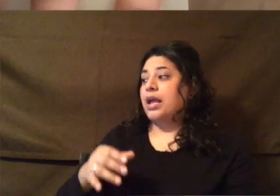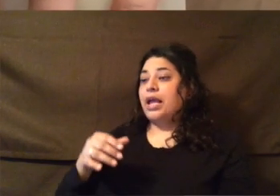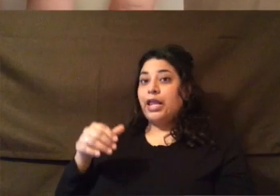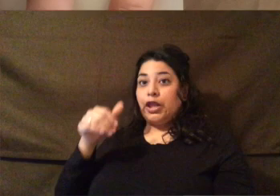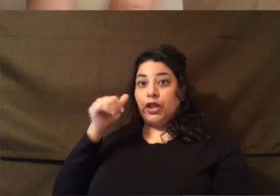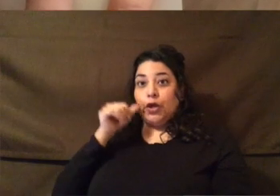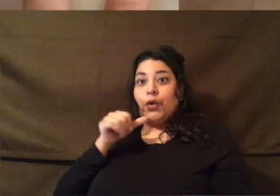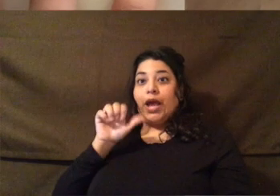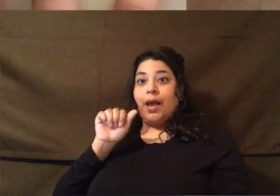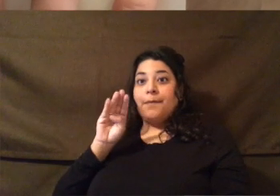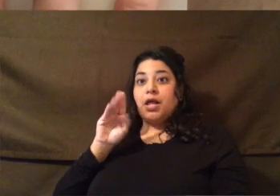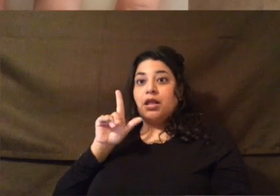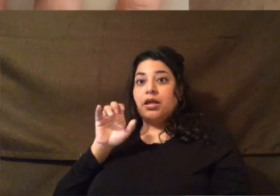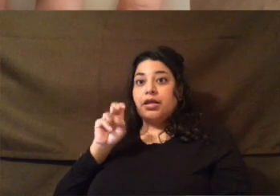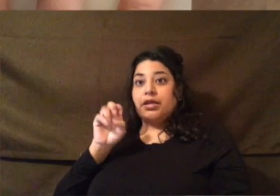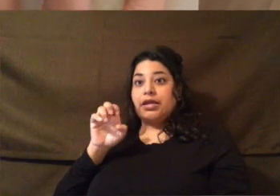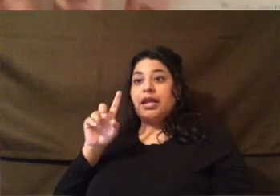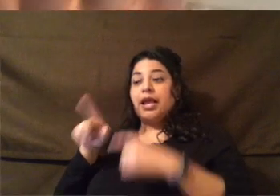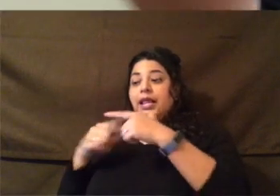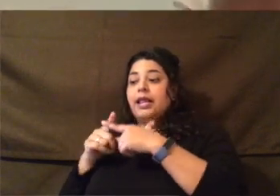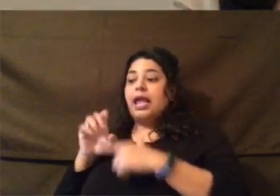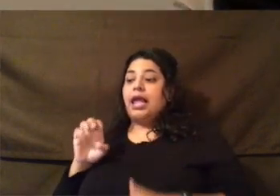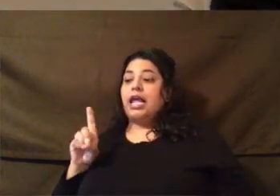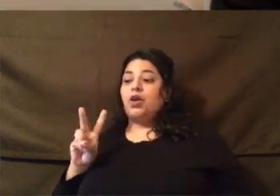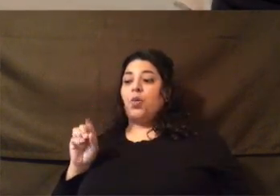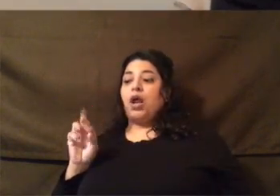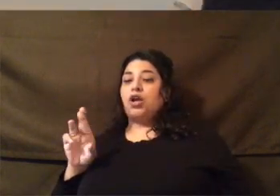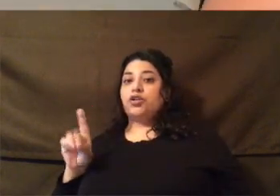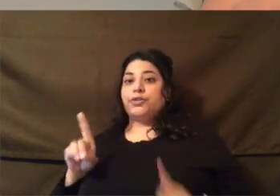Pellegrina and Abilene, and there's Edward.